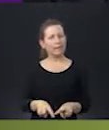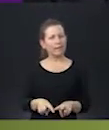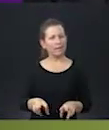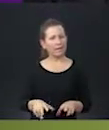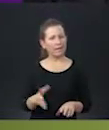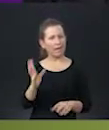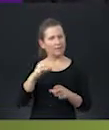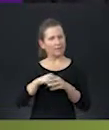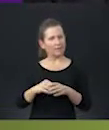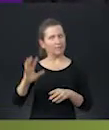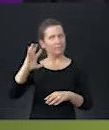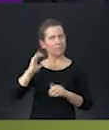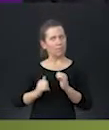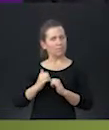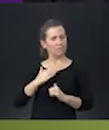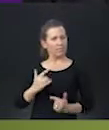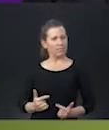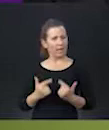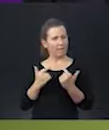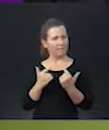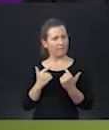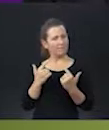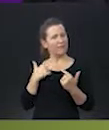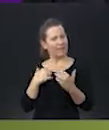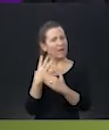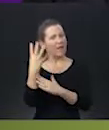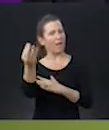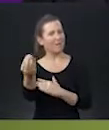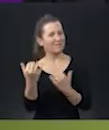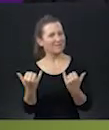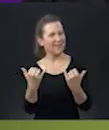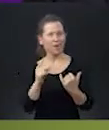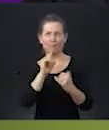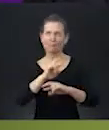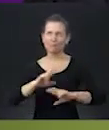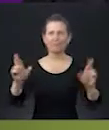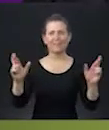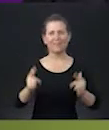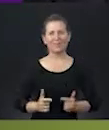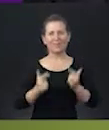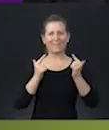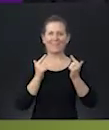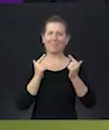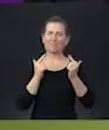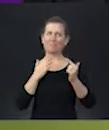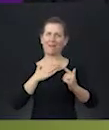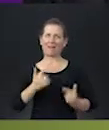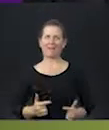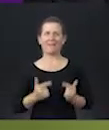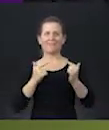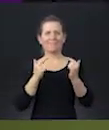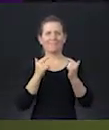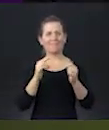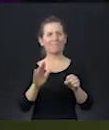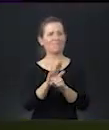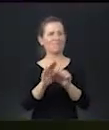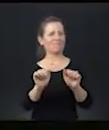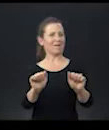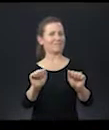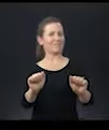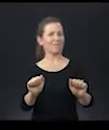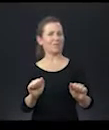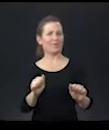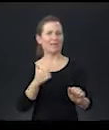there and, you know, just live life to the fullest and, you know, have a wild, wild finish.